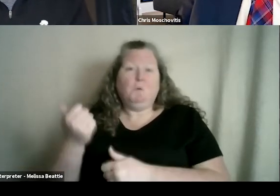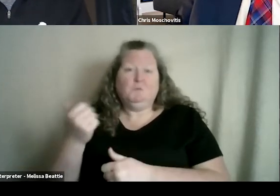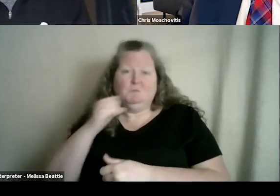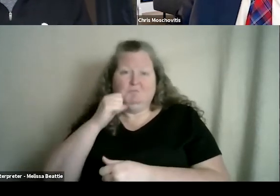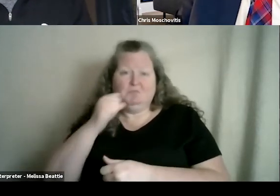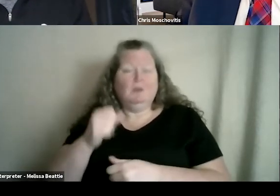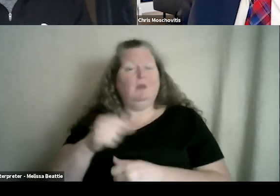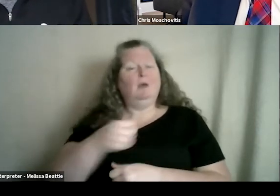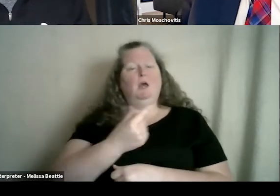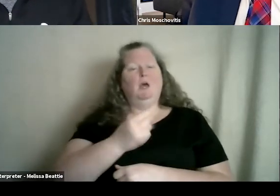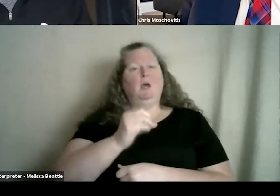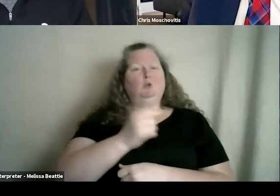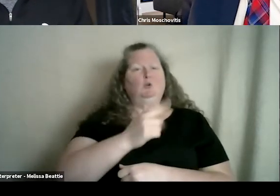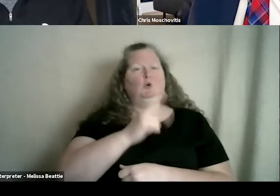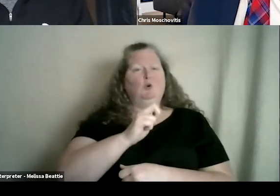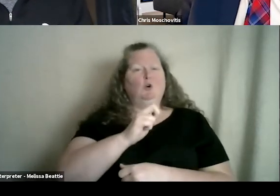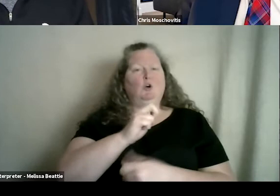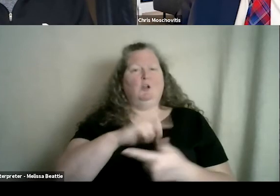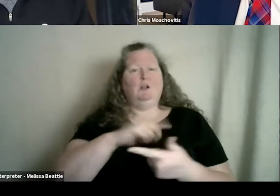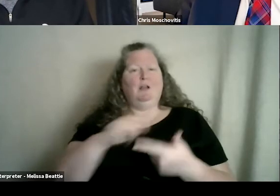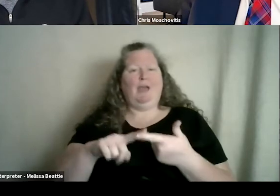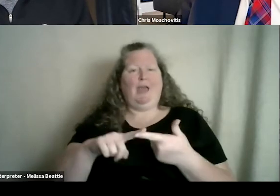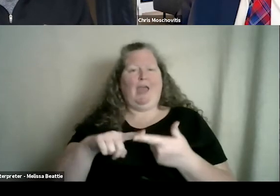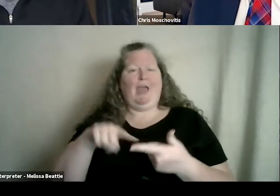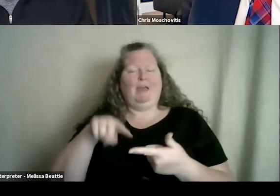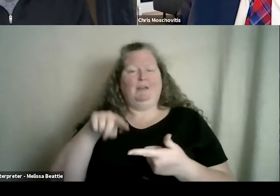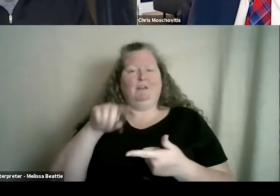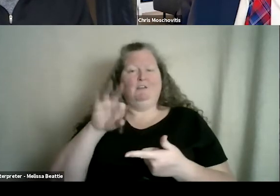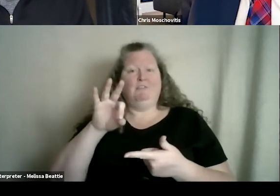Facebook would most certainly rather do without GDPR,